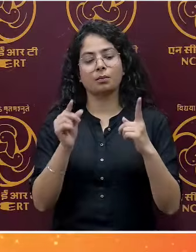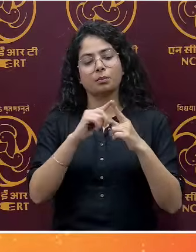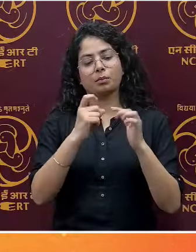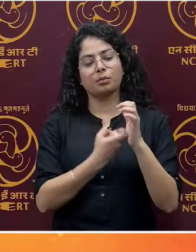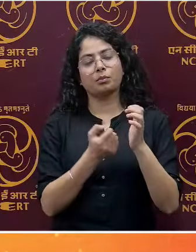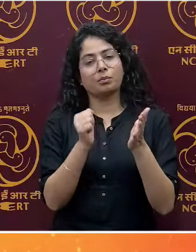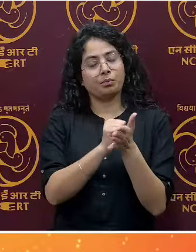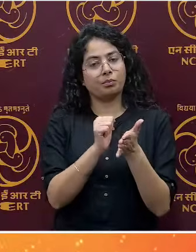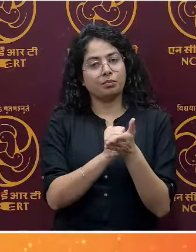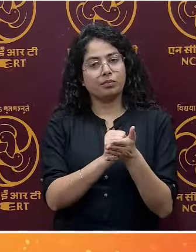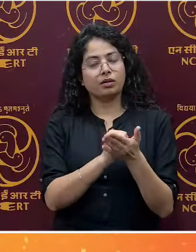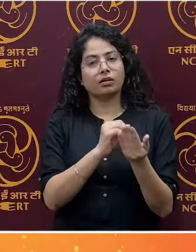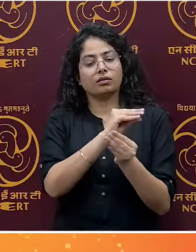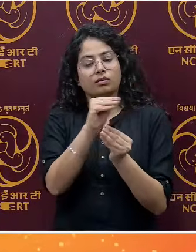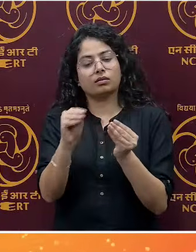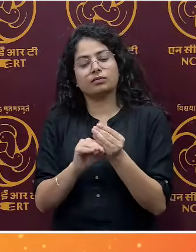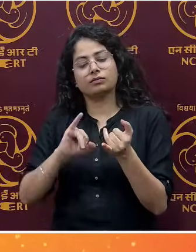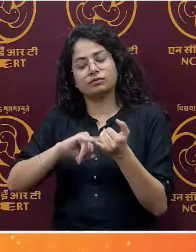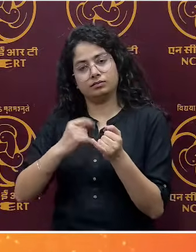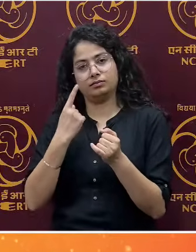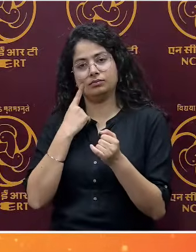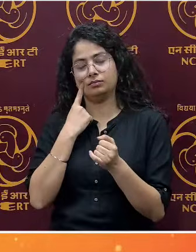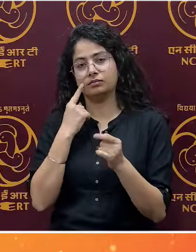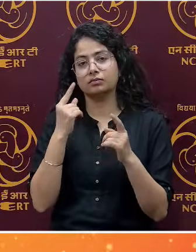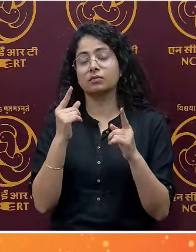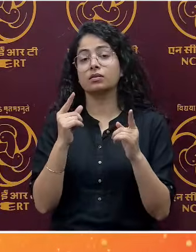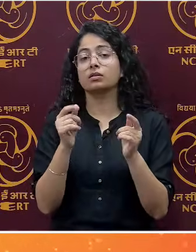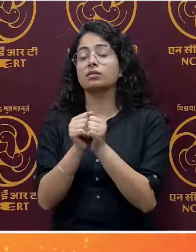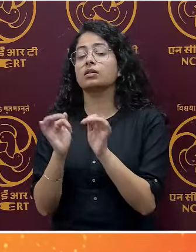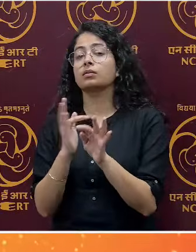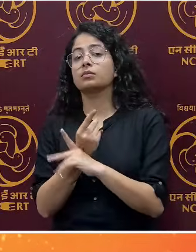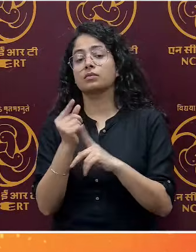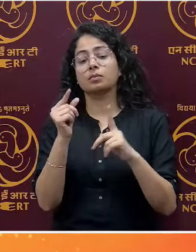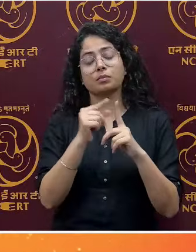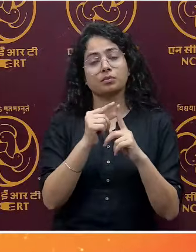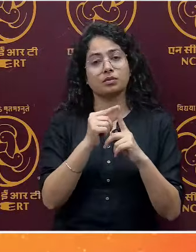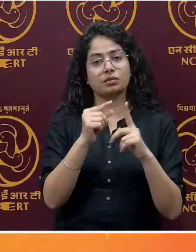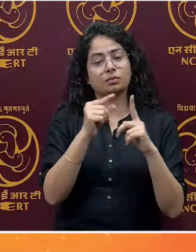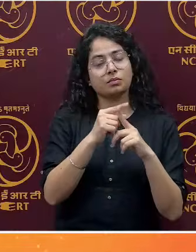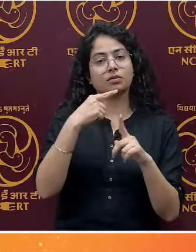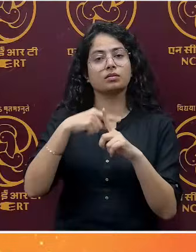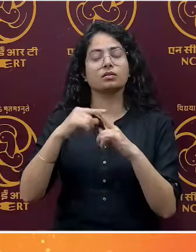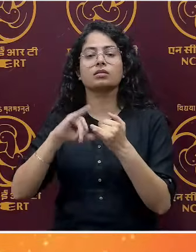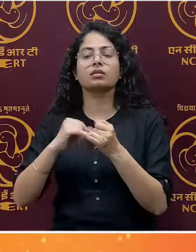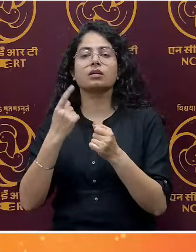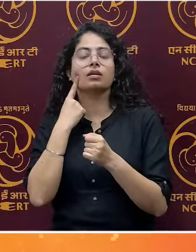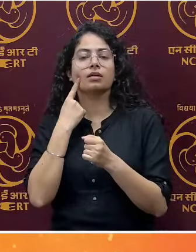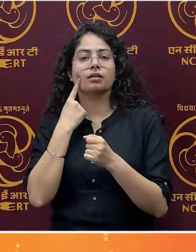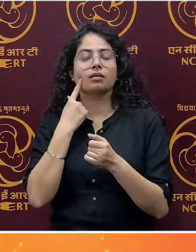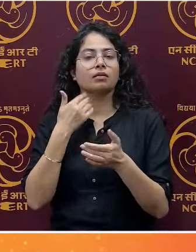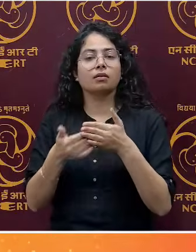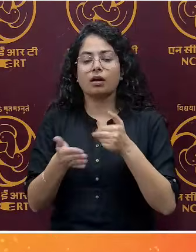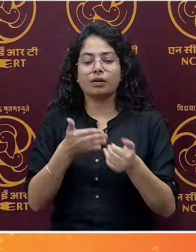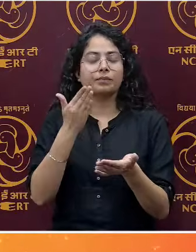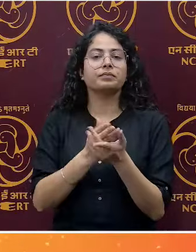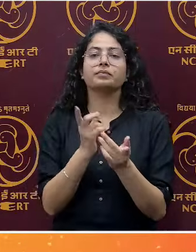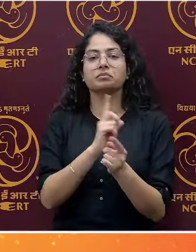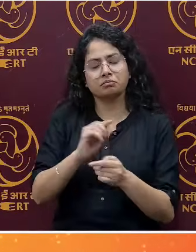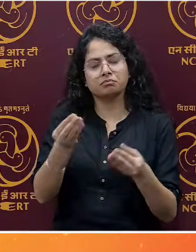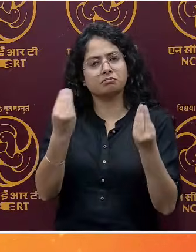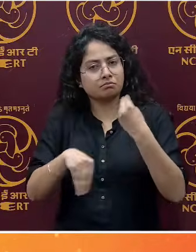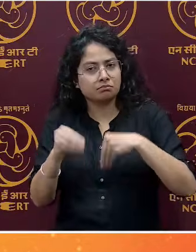amount by adding simple interest with the principal. So, what you can do, never stop at any point. Keep